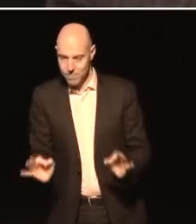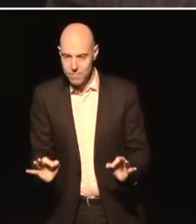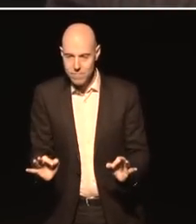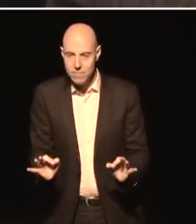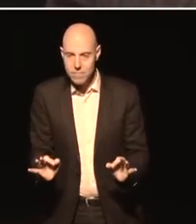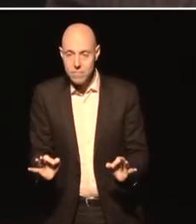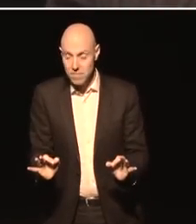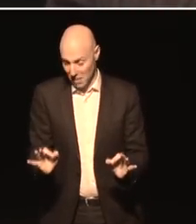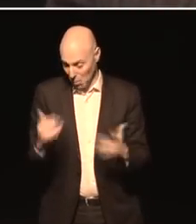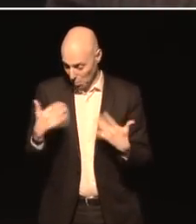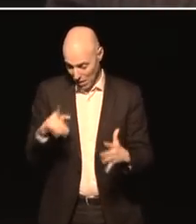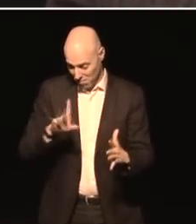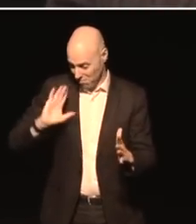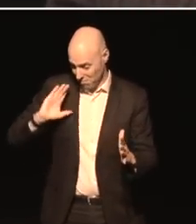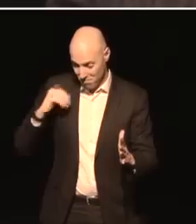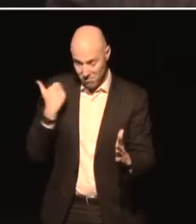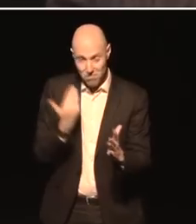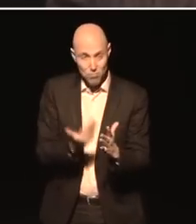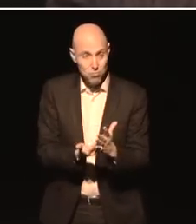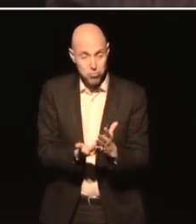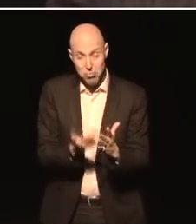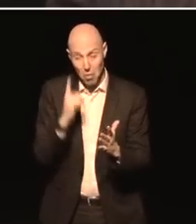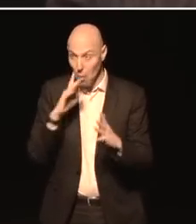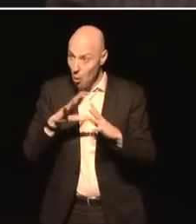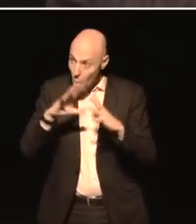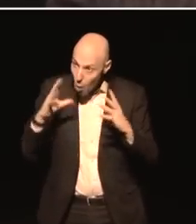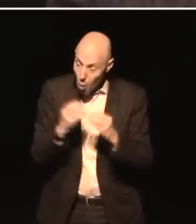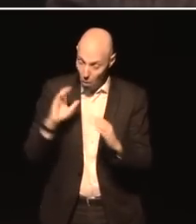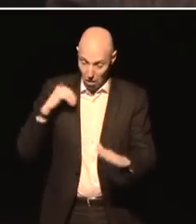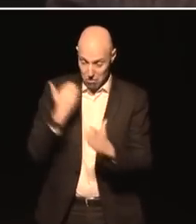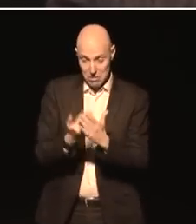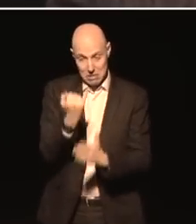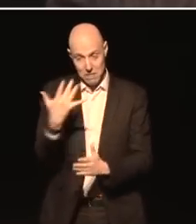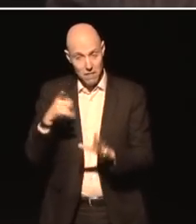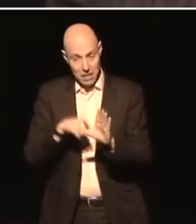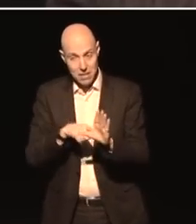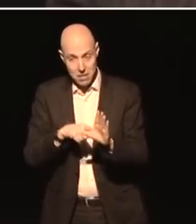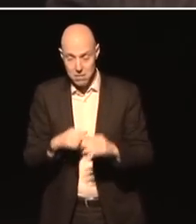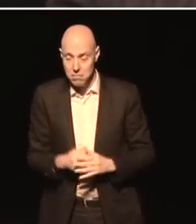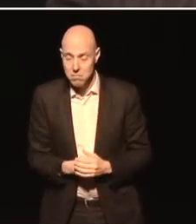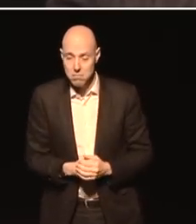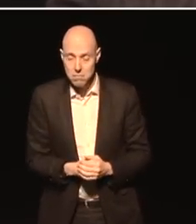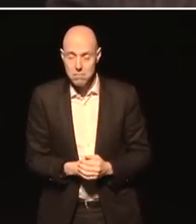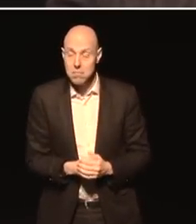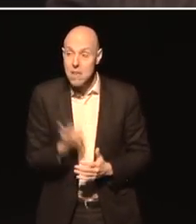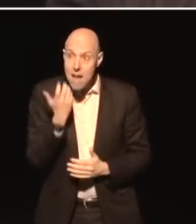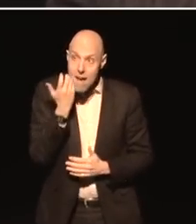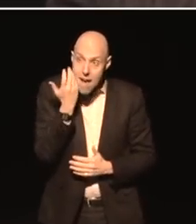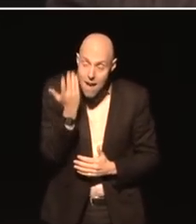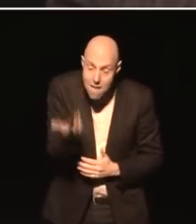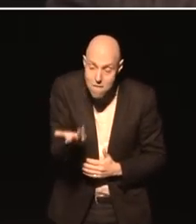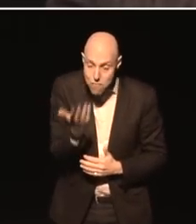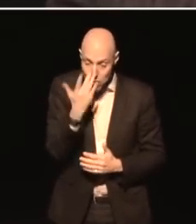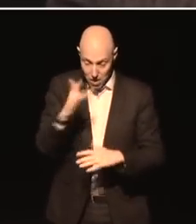been that case, I think, almost for the whole of our history of 65 years. every production, almost